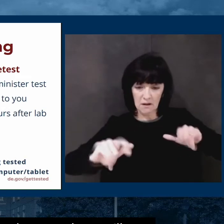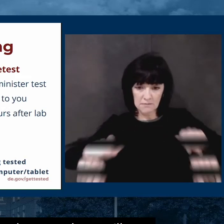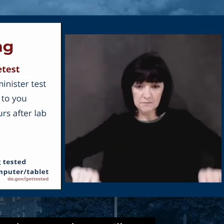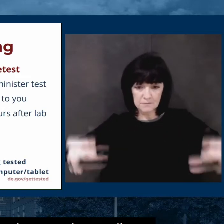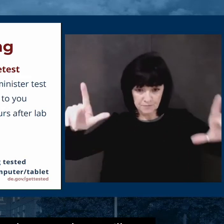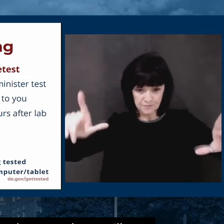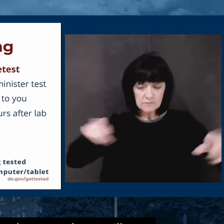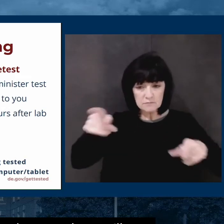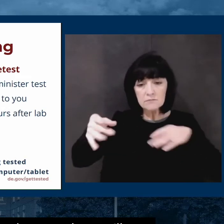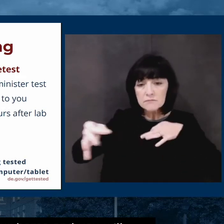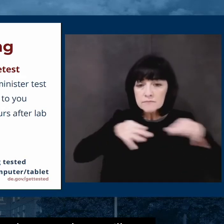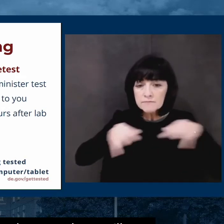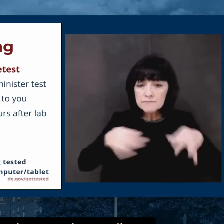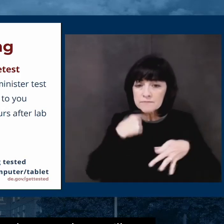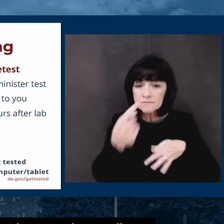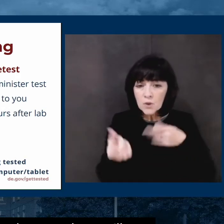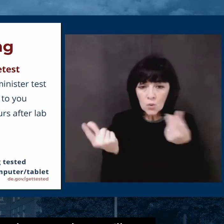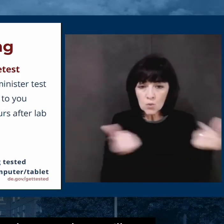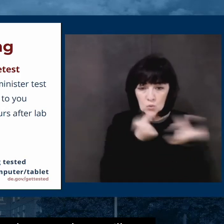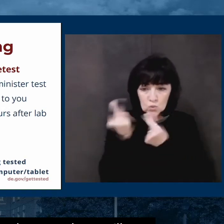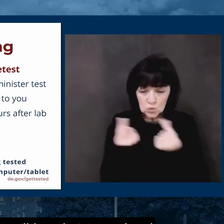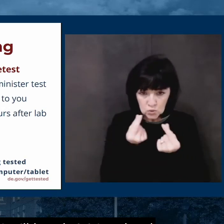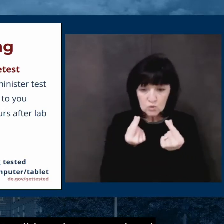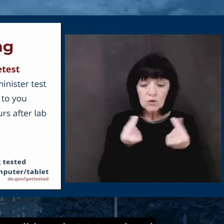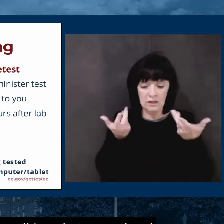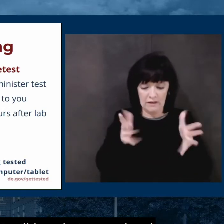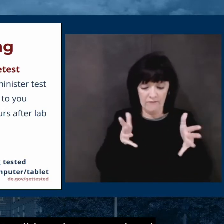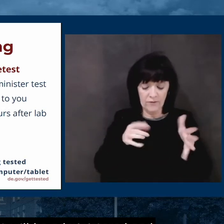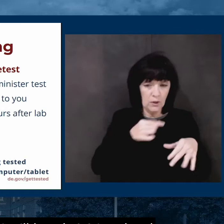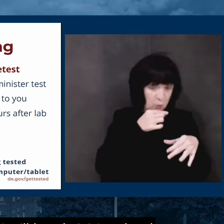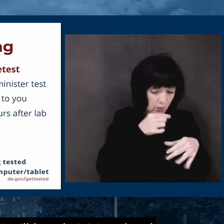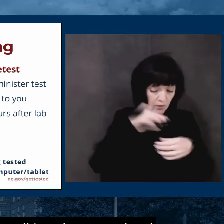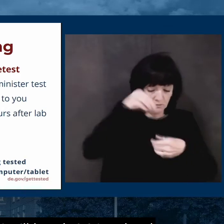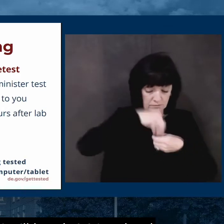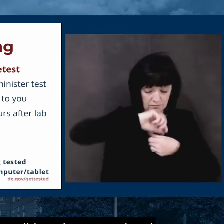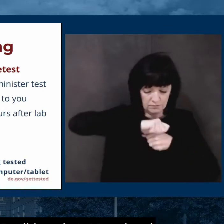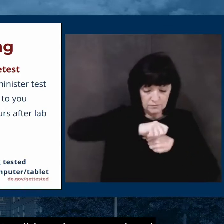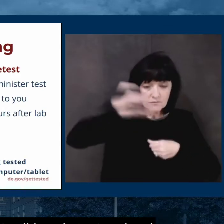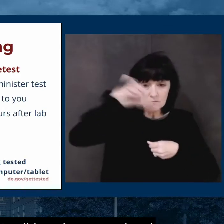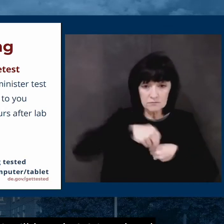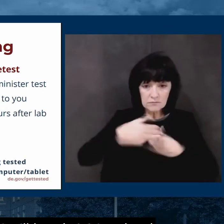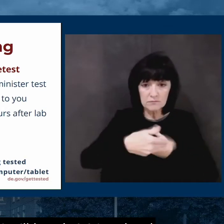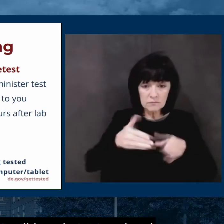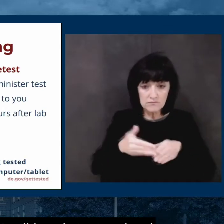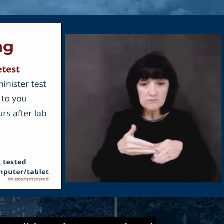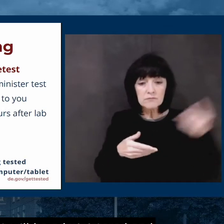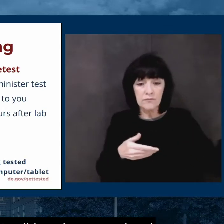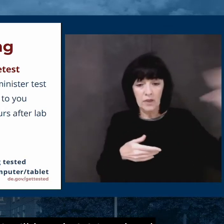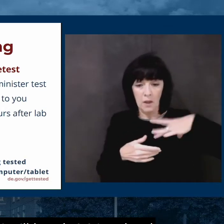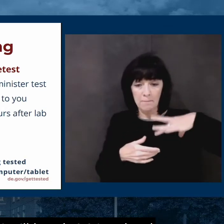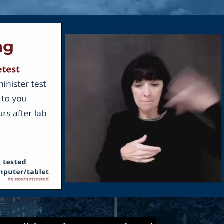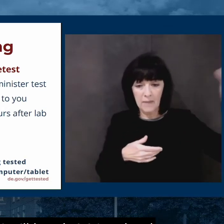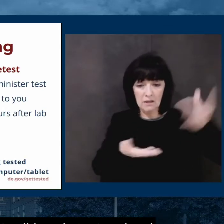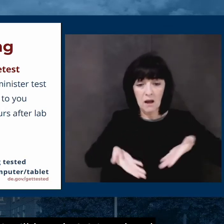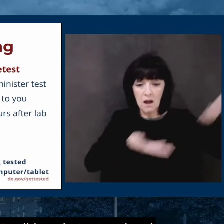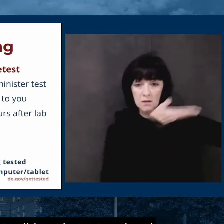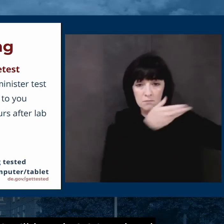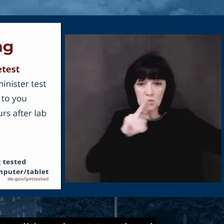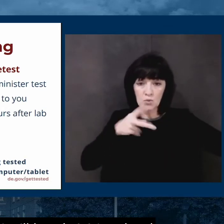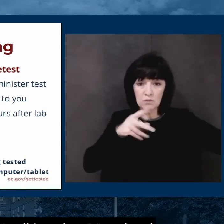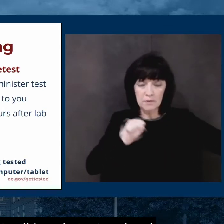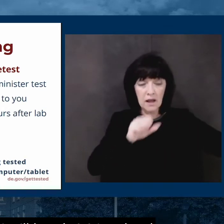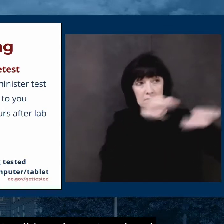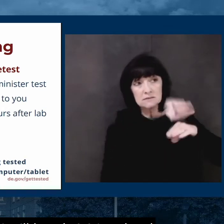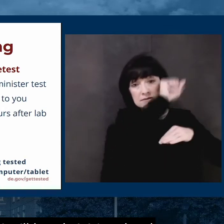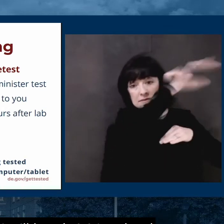that test is shipped at no cost to you whatsoever, and results are delivered to you electronically about 48 to 72 hours after the lab receives